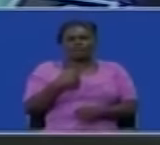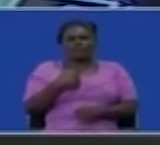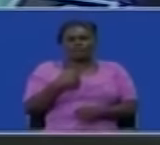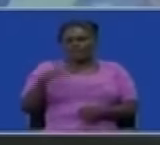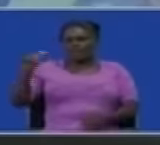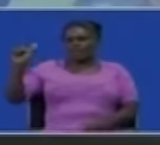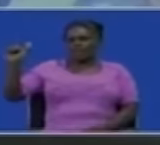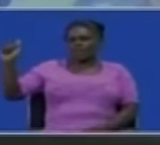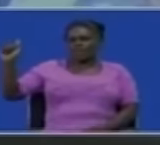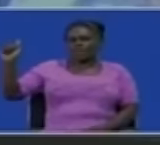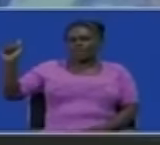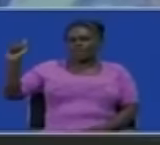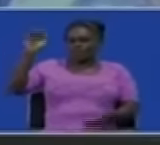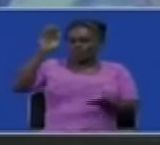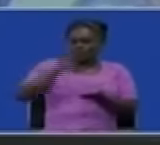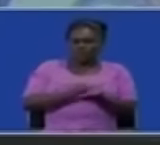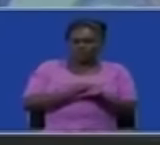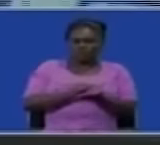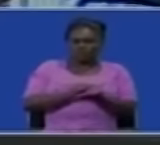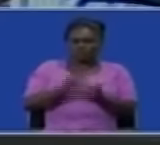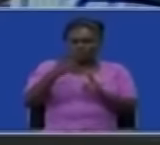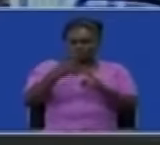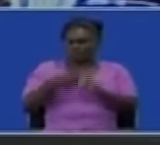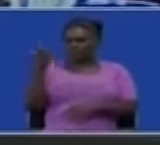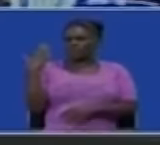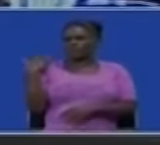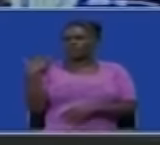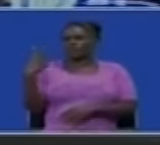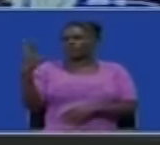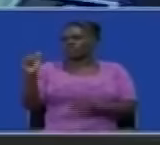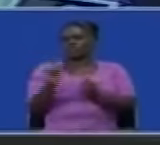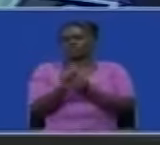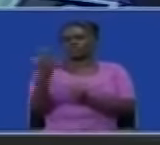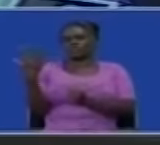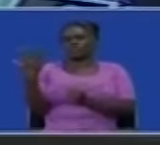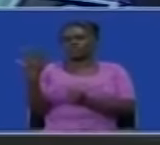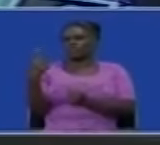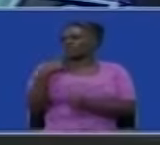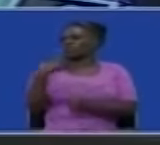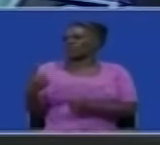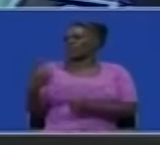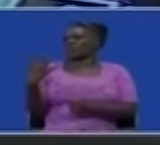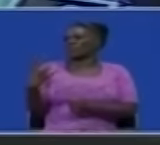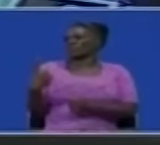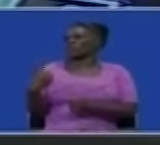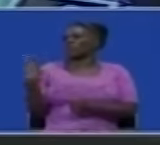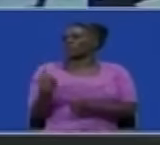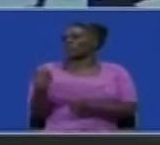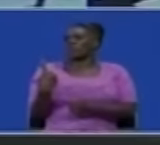of A's radically reducing from where they were in 2015 to a mere 141